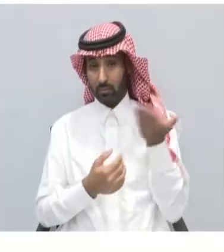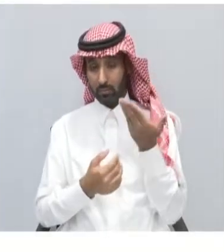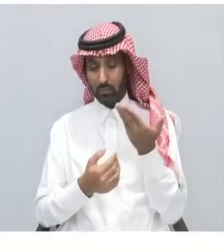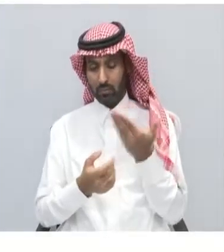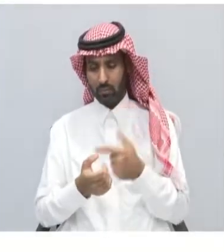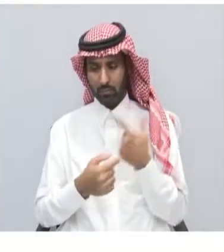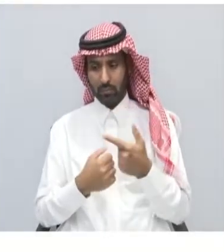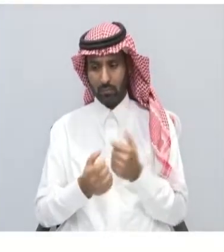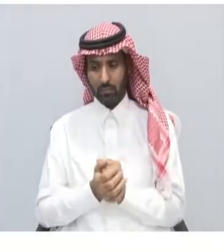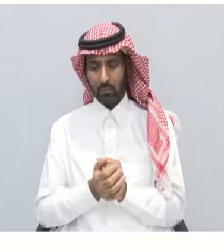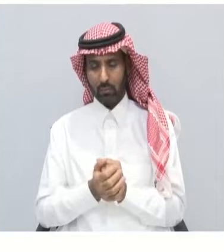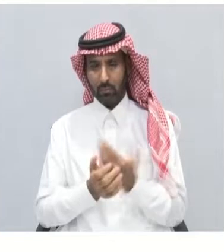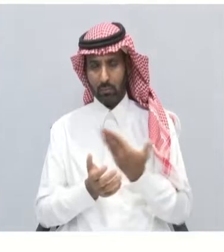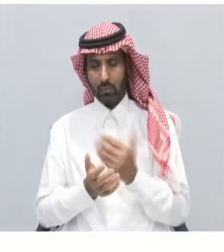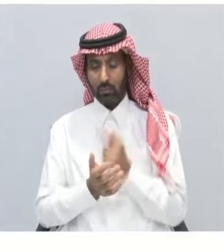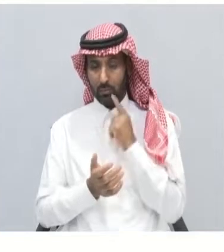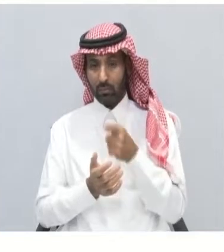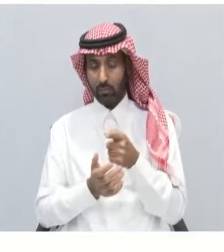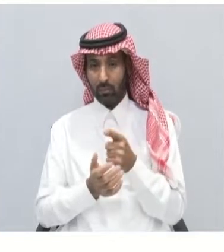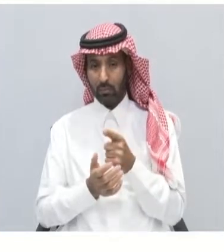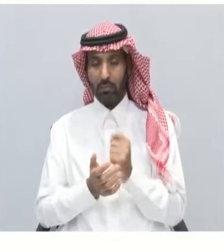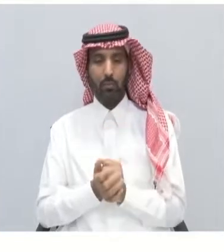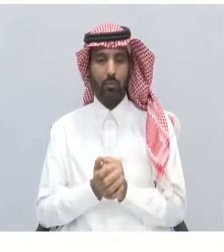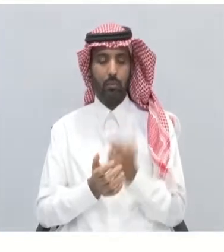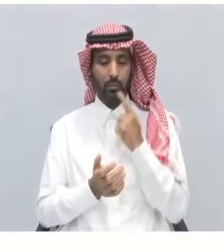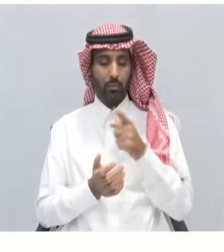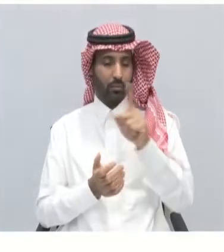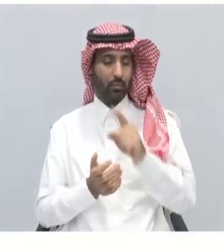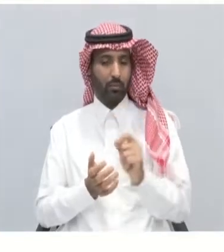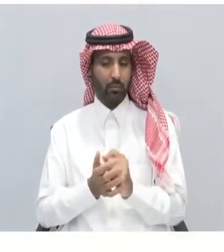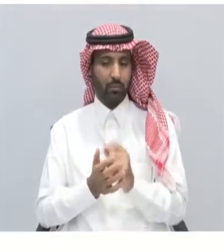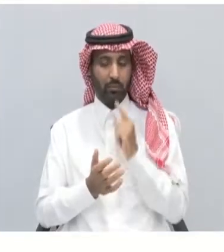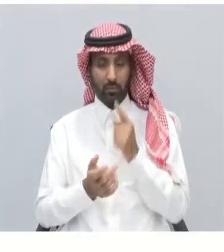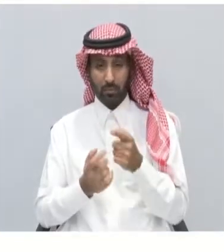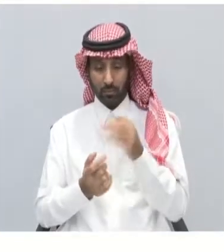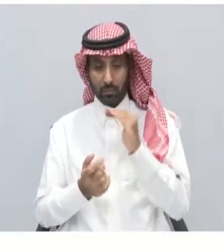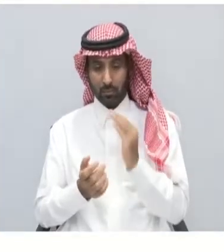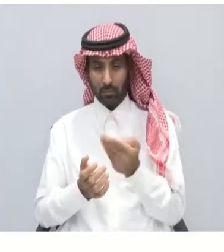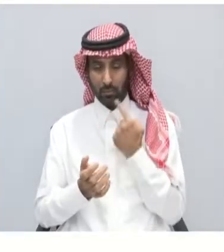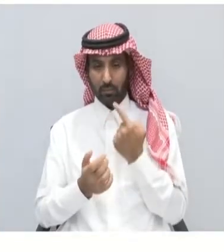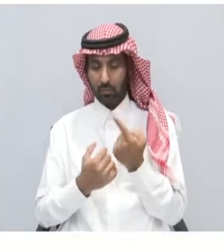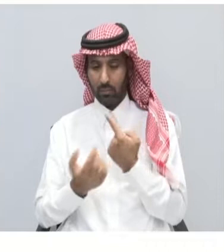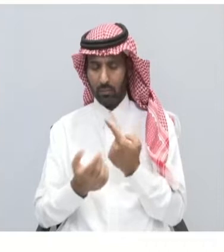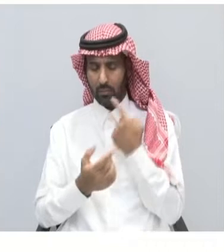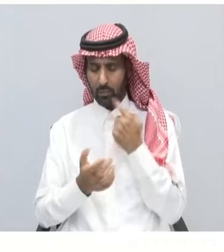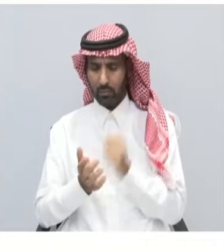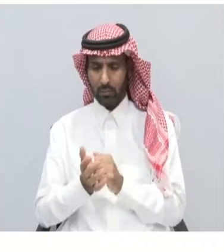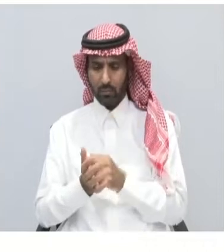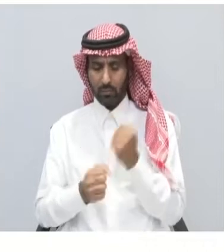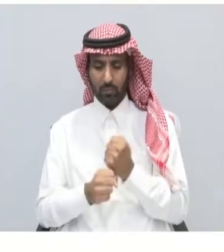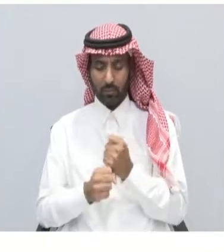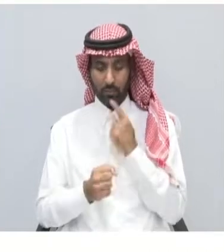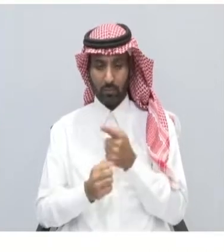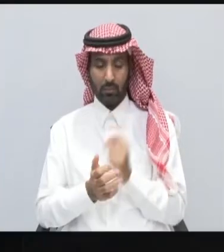previous lesson we had about you and we had questions. Ask and answer questions related to household chores. We